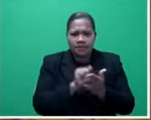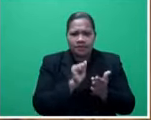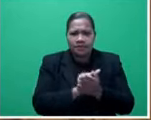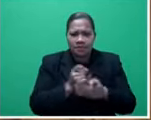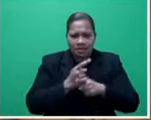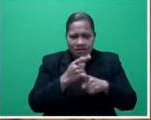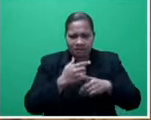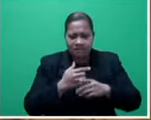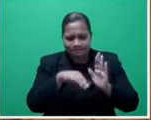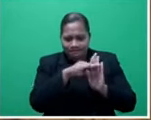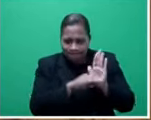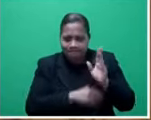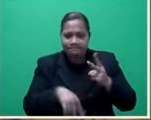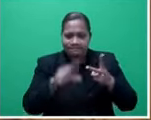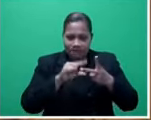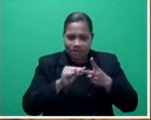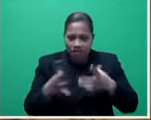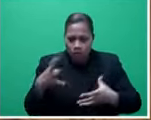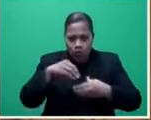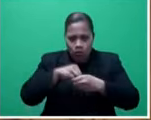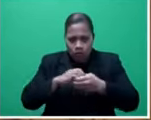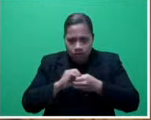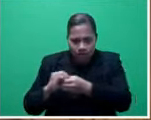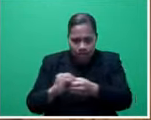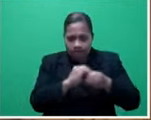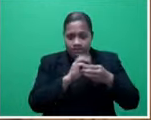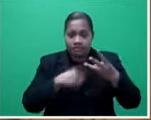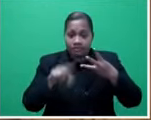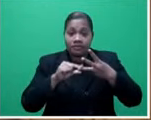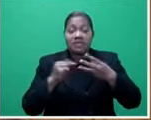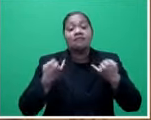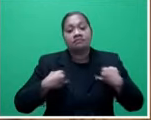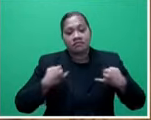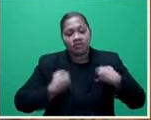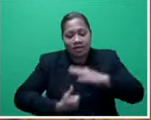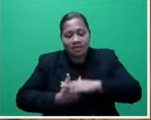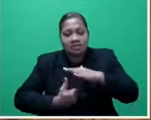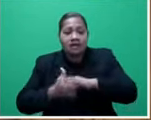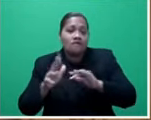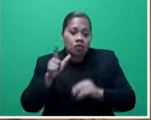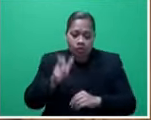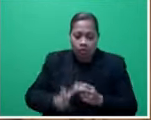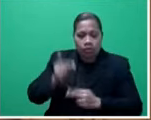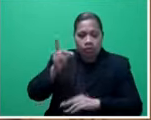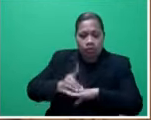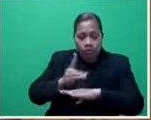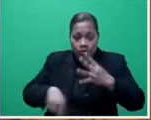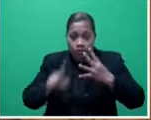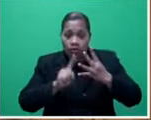Stakeholders arrangement and engagement, 3. Policy implementation on access for disabilities, 4.